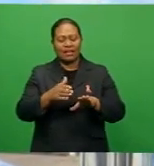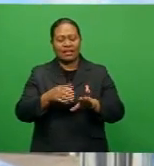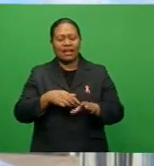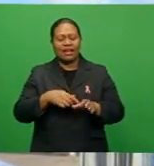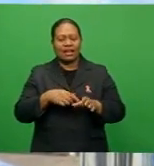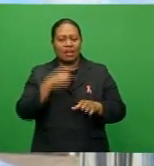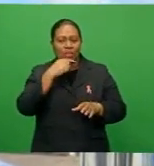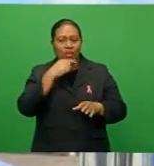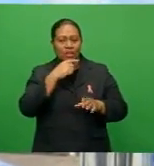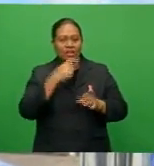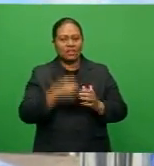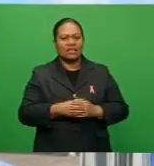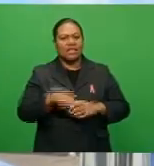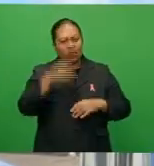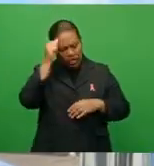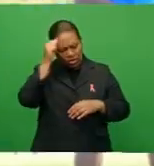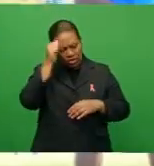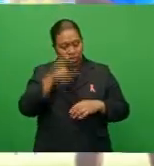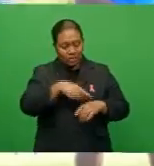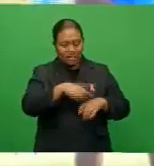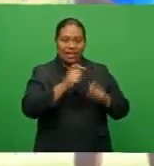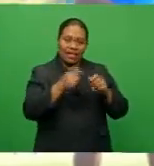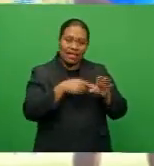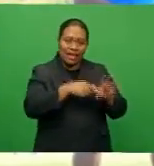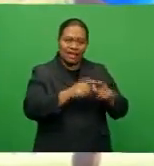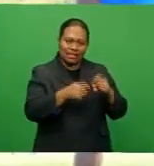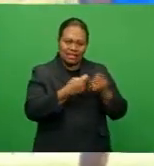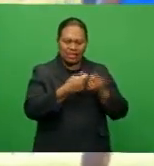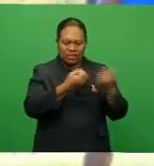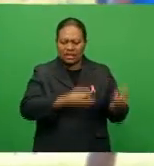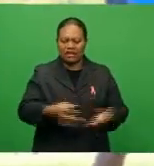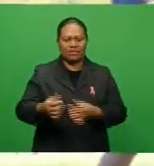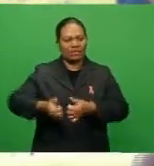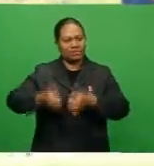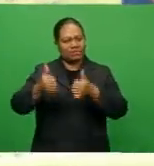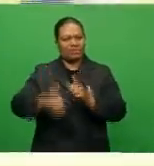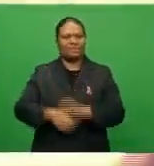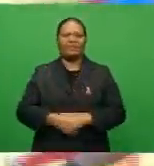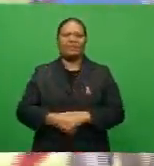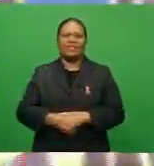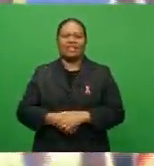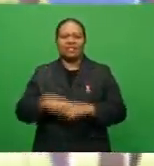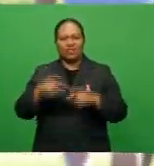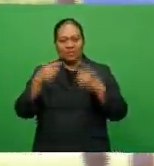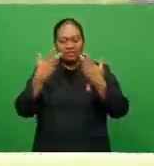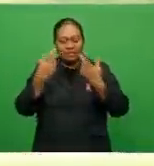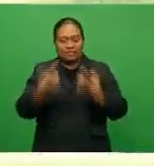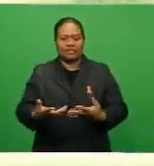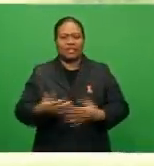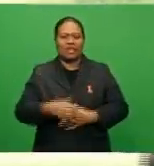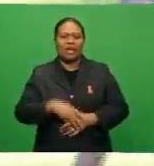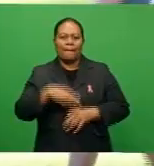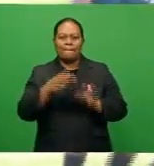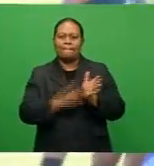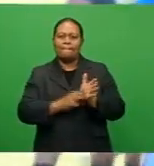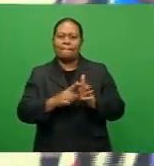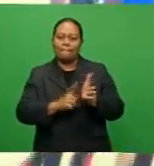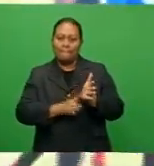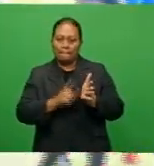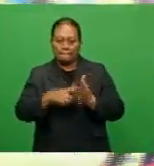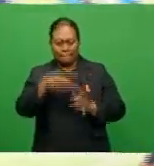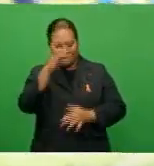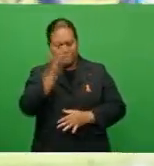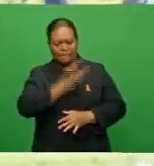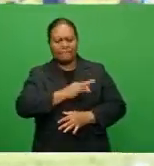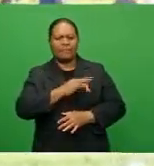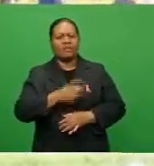know the players that can deliver on the game day. Expected to don the blue jumper on Saturday, 20-year-old Meli Tuni believes the